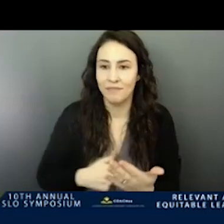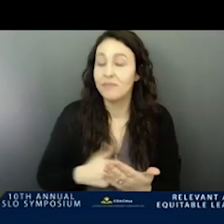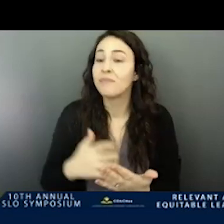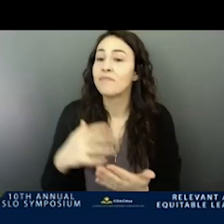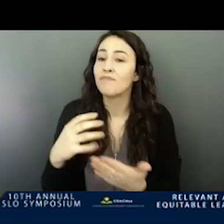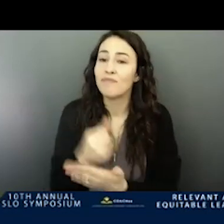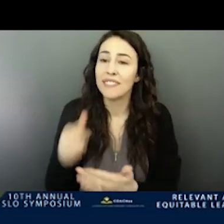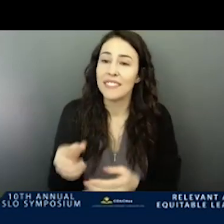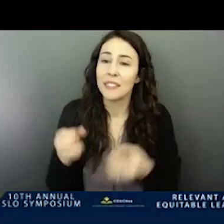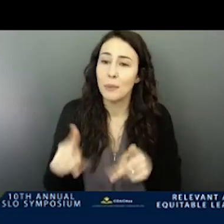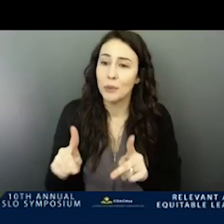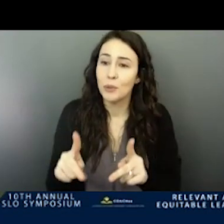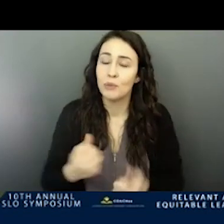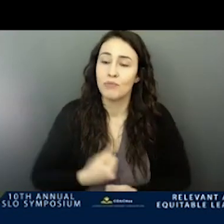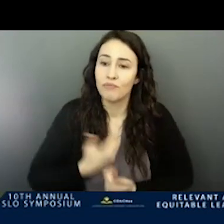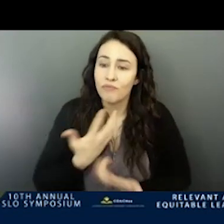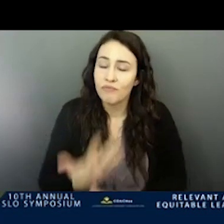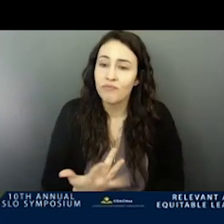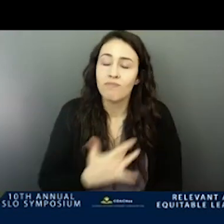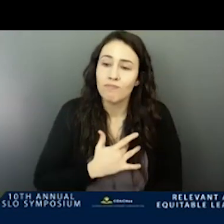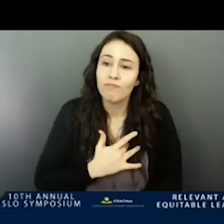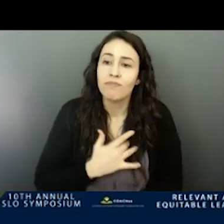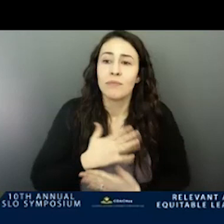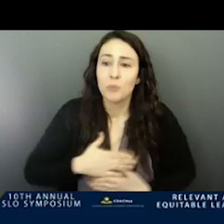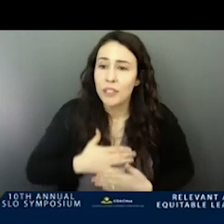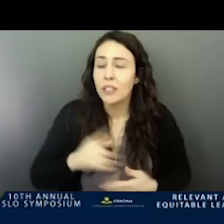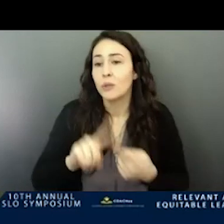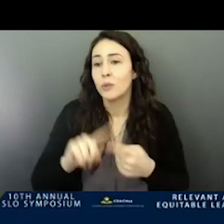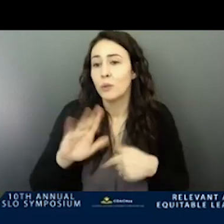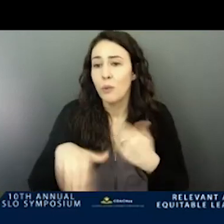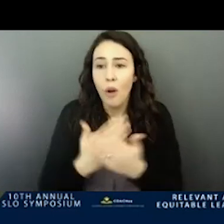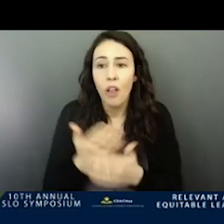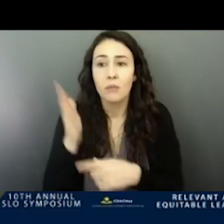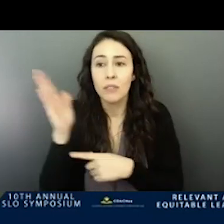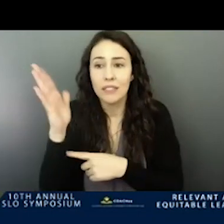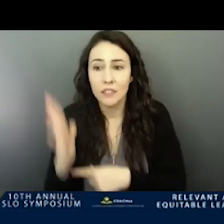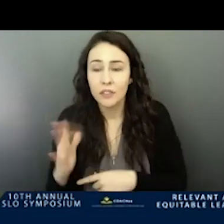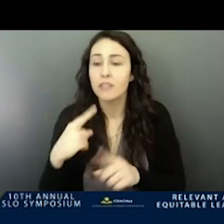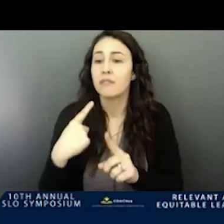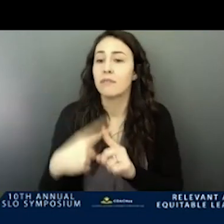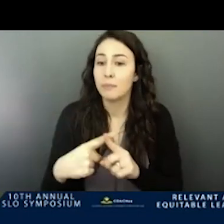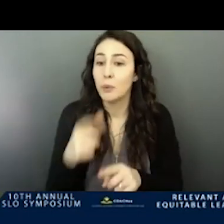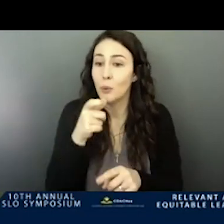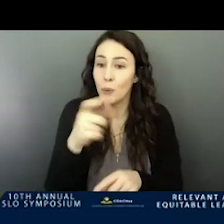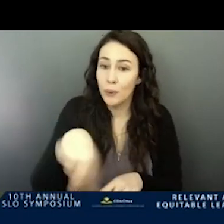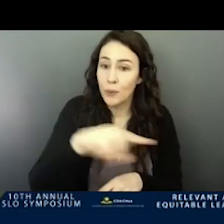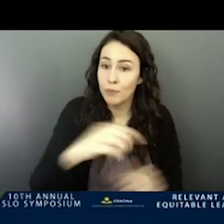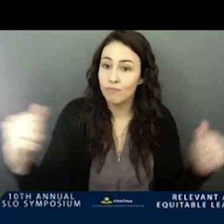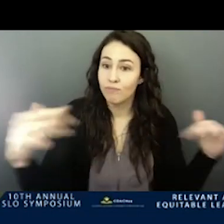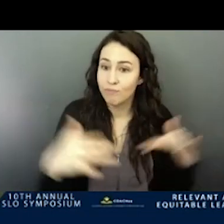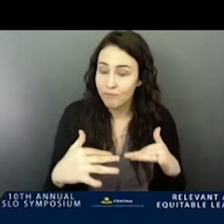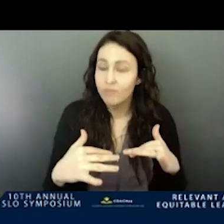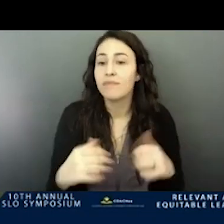express our heartfelt appreciation to all presenters and especially the attendees for making this SLO Symposium